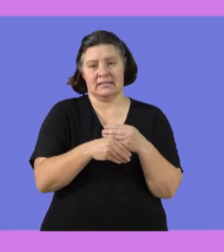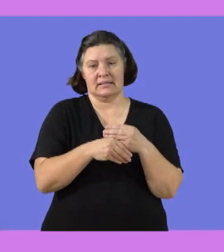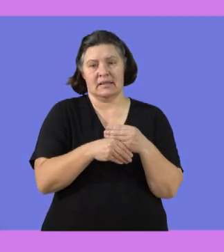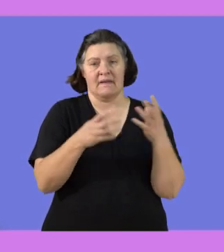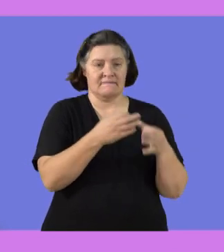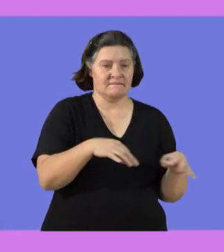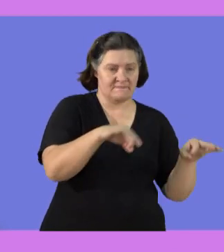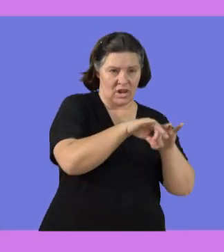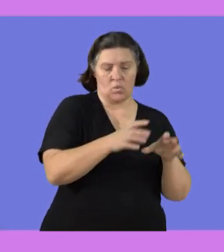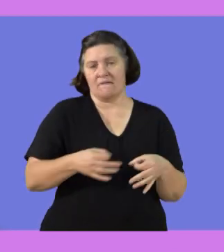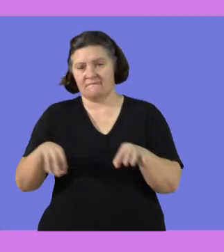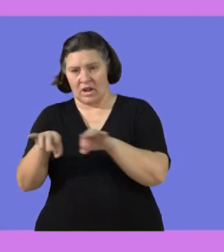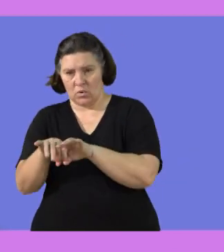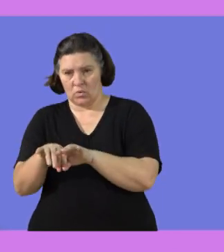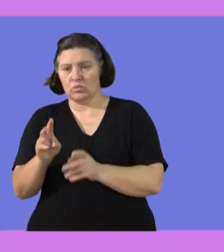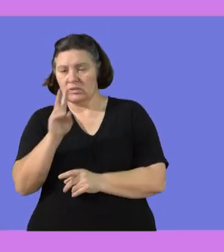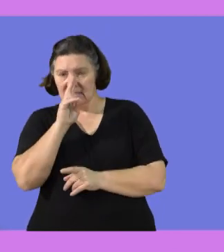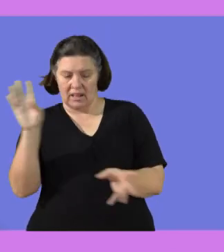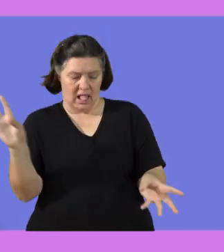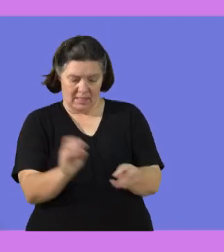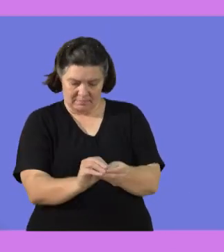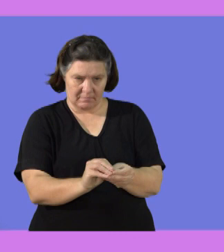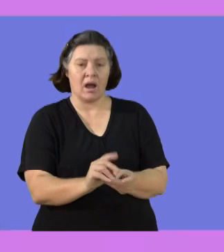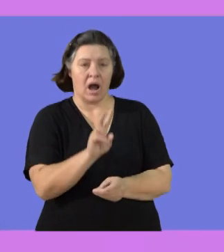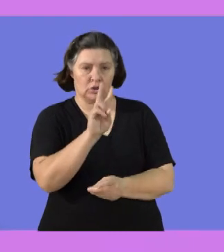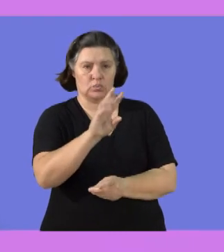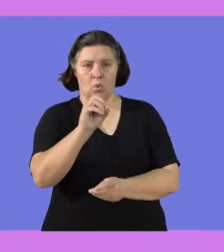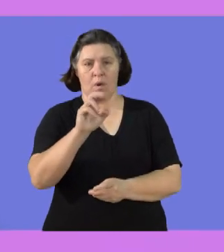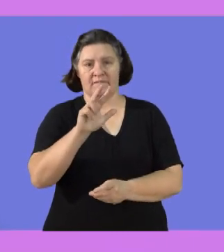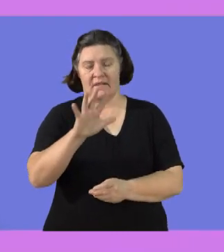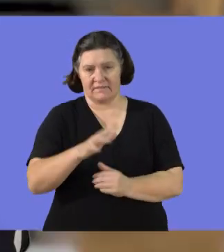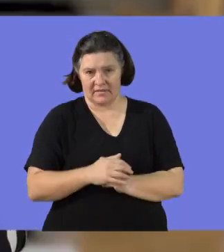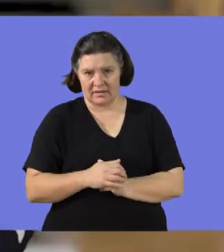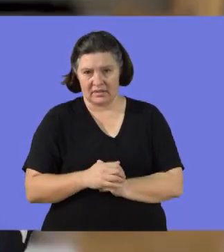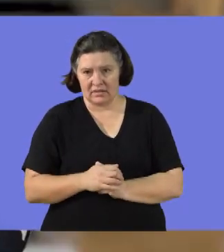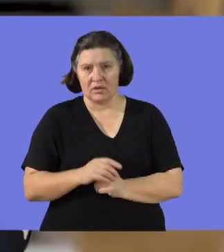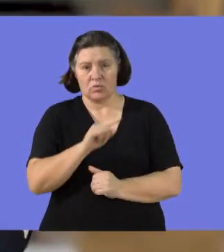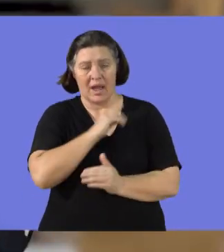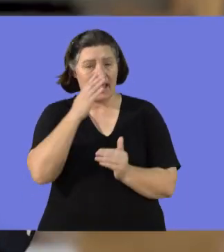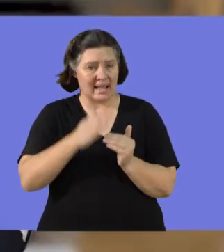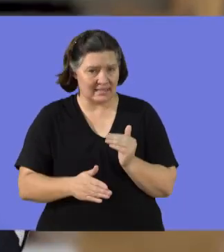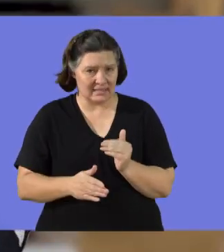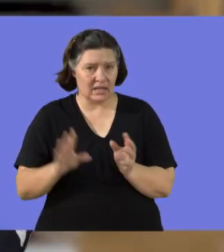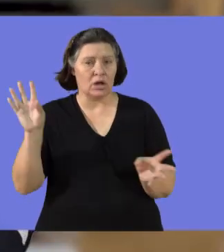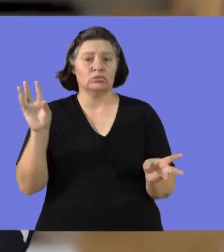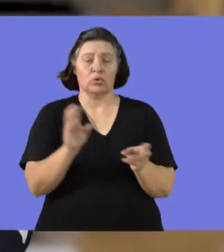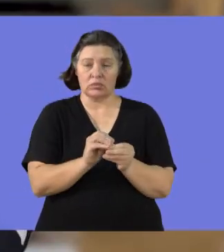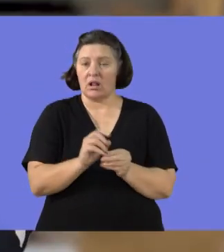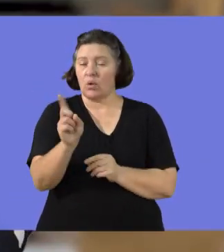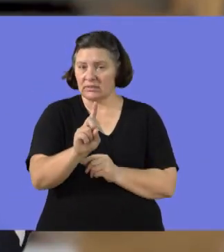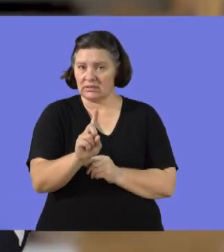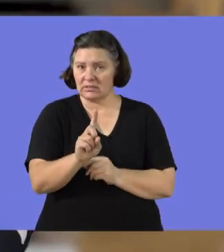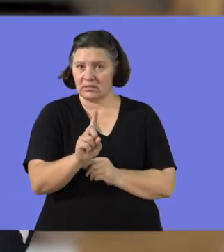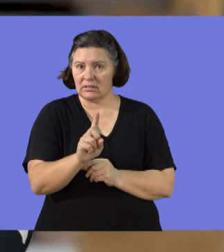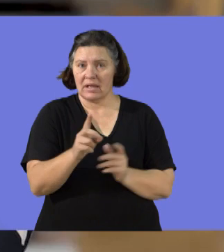values to find out if they give you this total, because actually at the end of the day, the total should be just